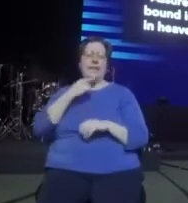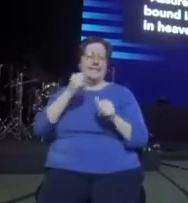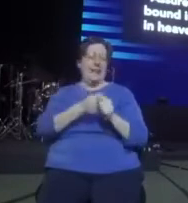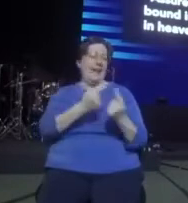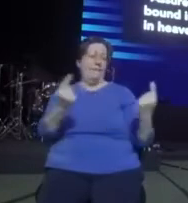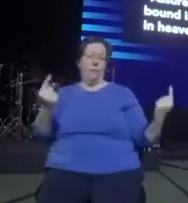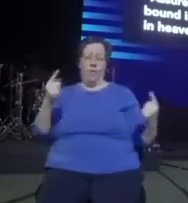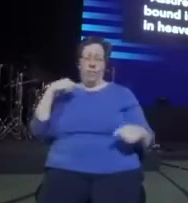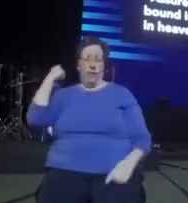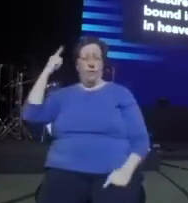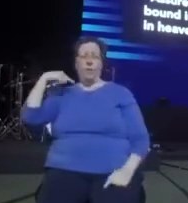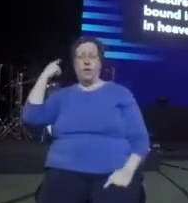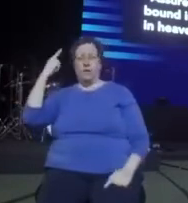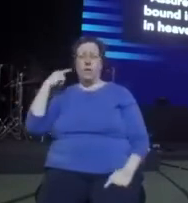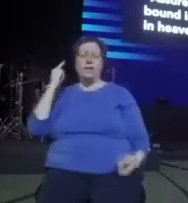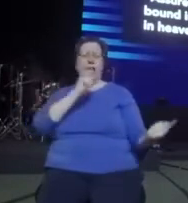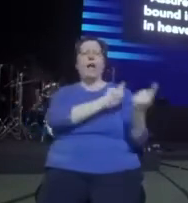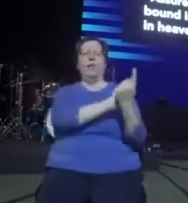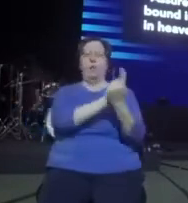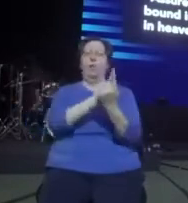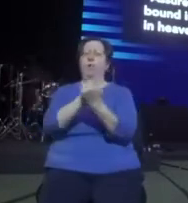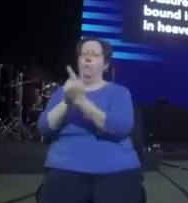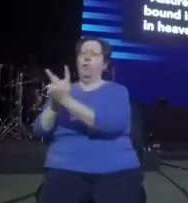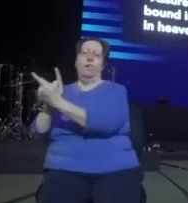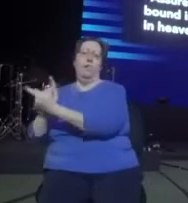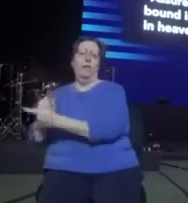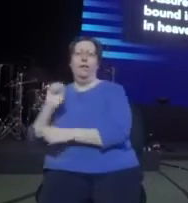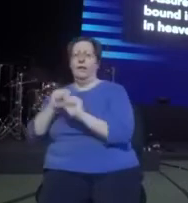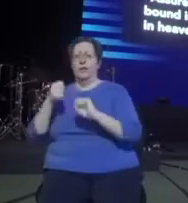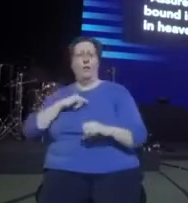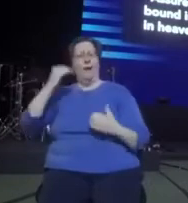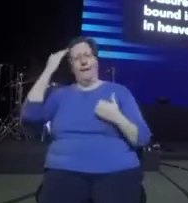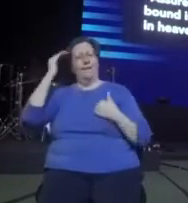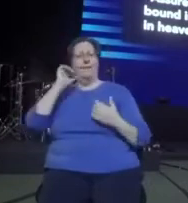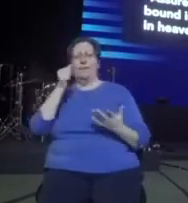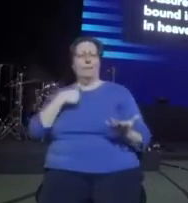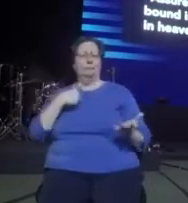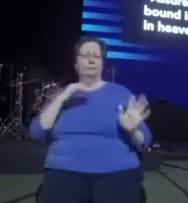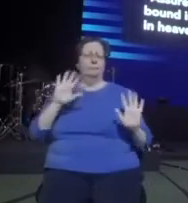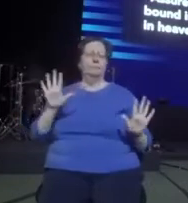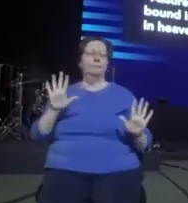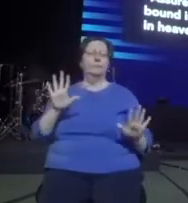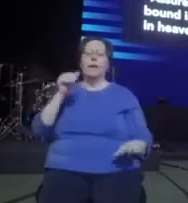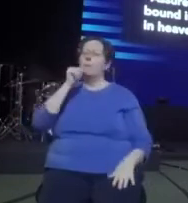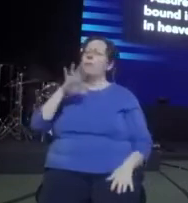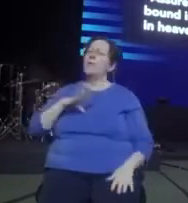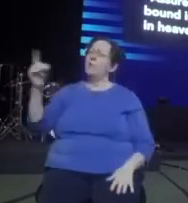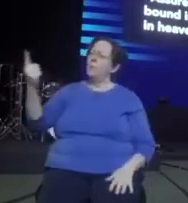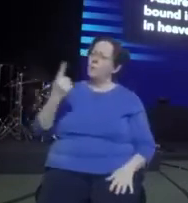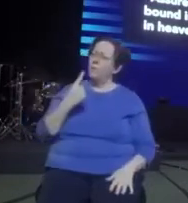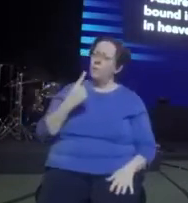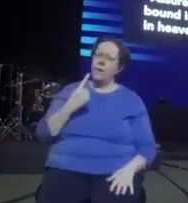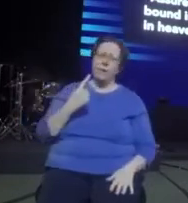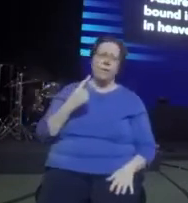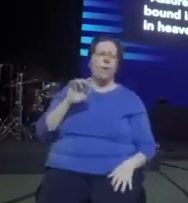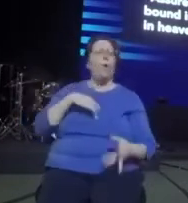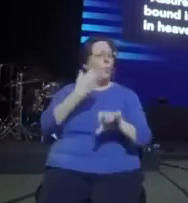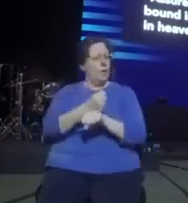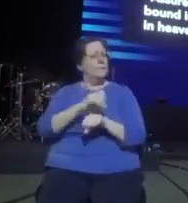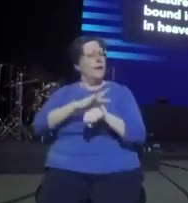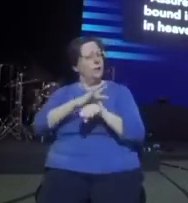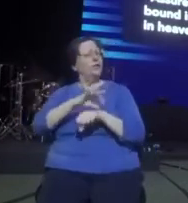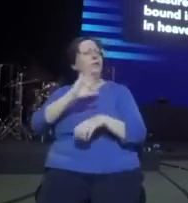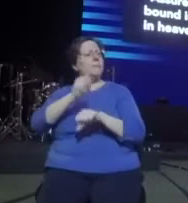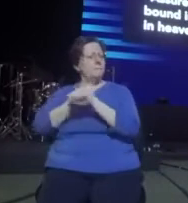that was crazy. I had a congregation of crazy people. And this woman comes up to me and says, what you bind on earth is bound in heaven. What you loose